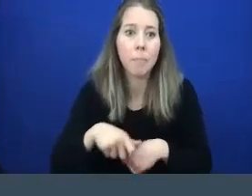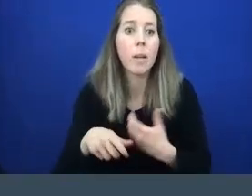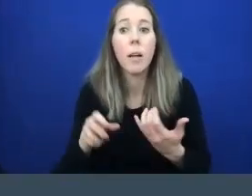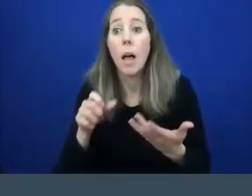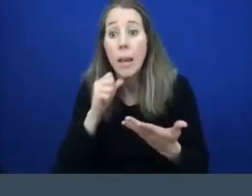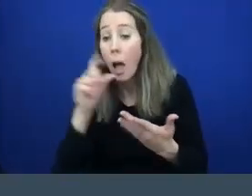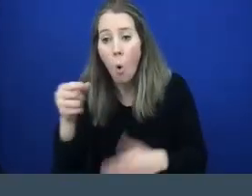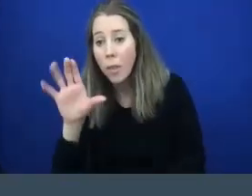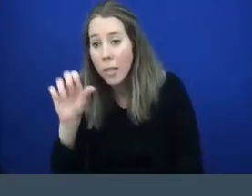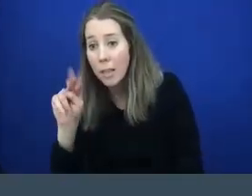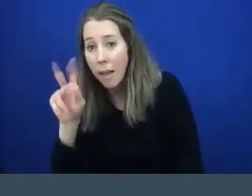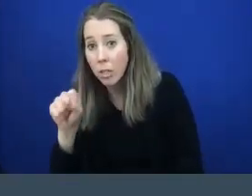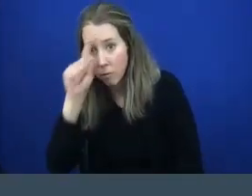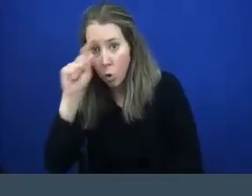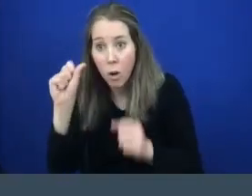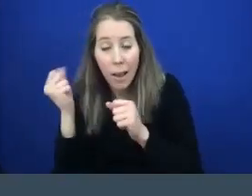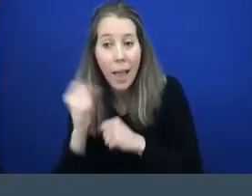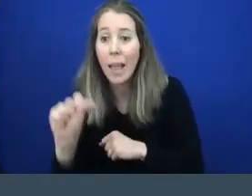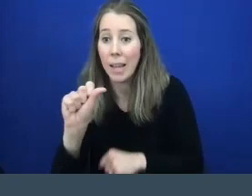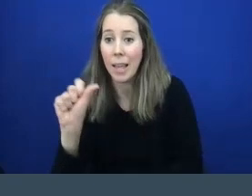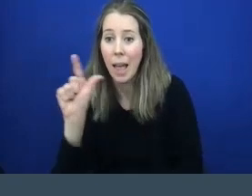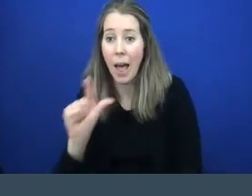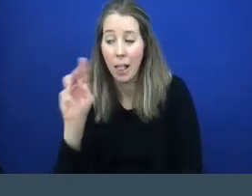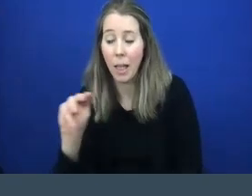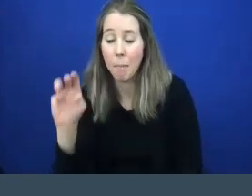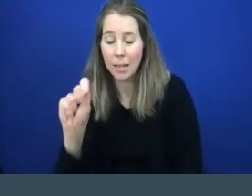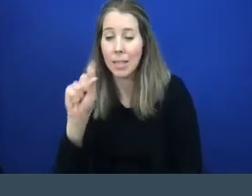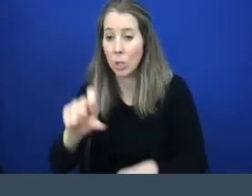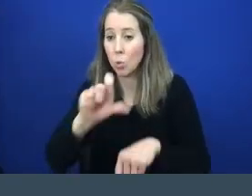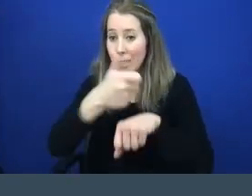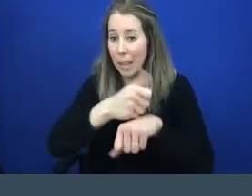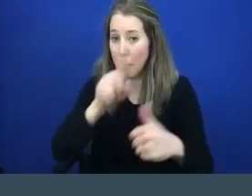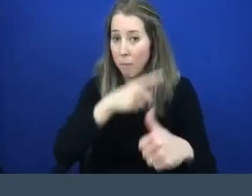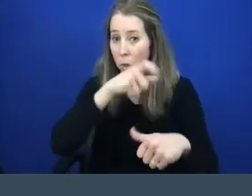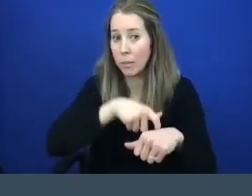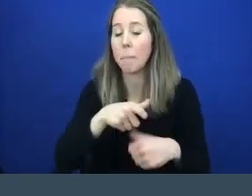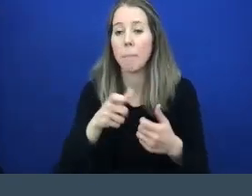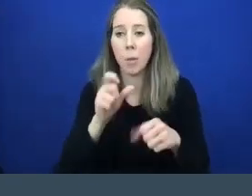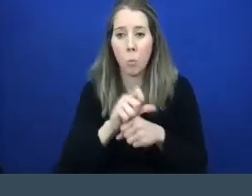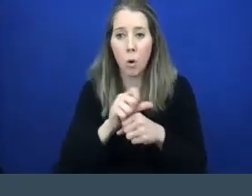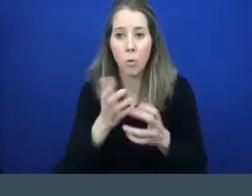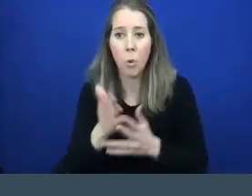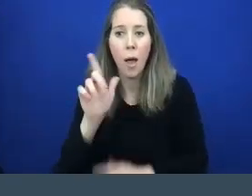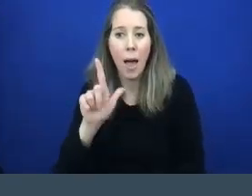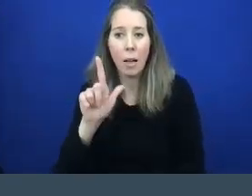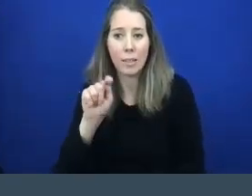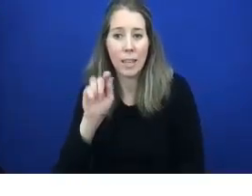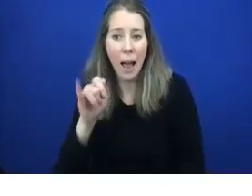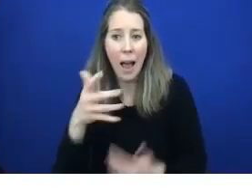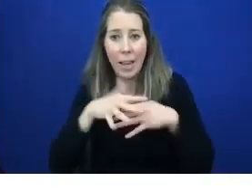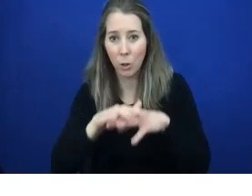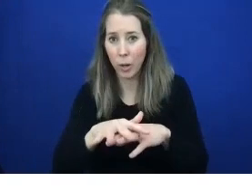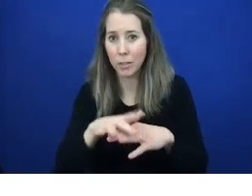just for Canvas, but for any of the LMSs. It needs to be set up originally. It works through an LTI integration. And so